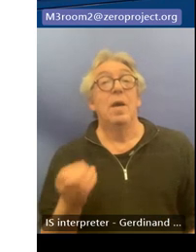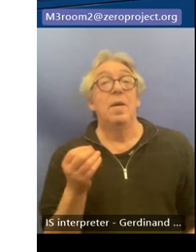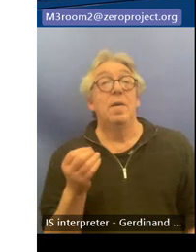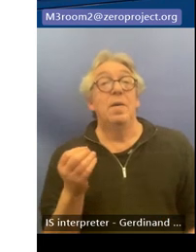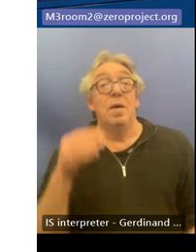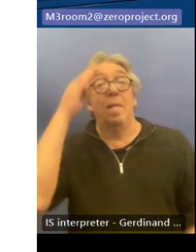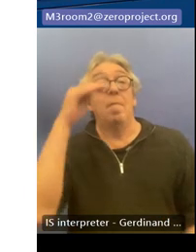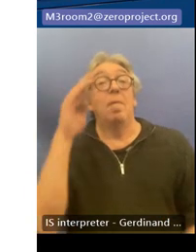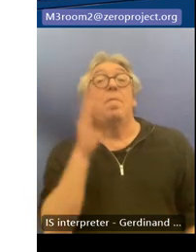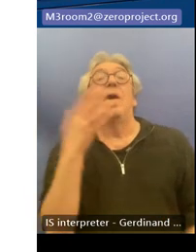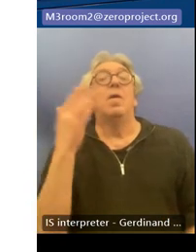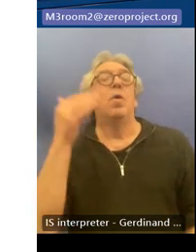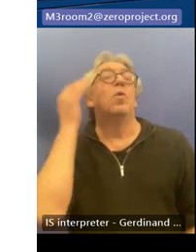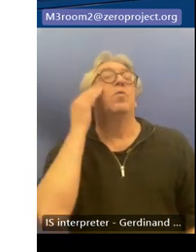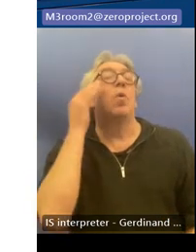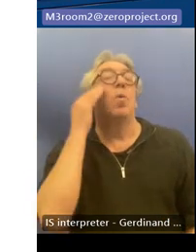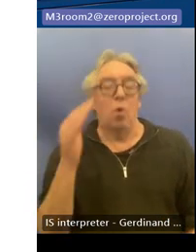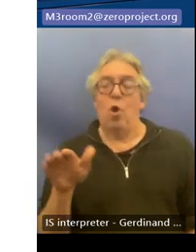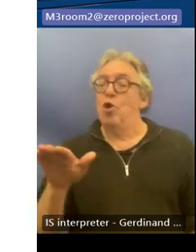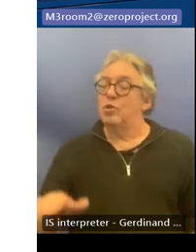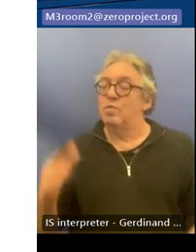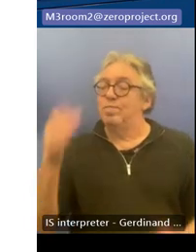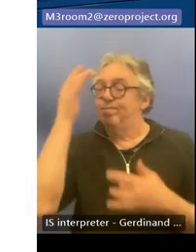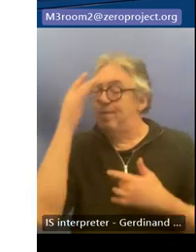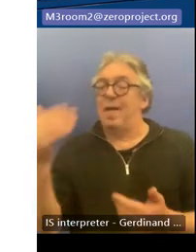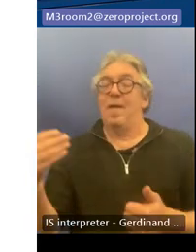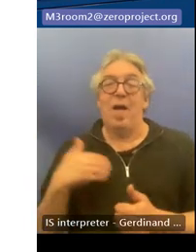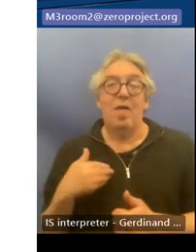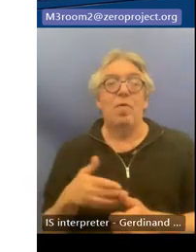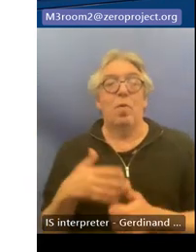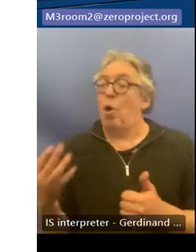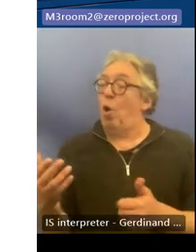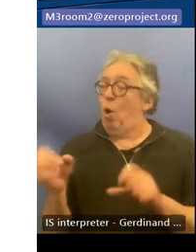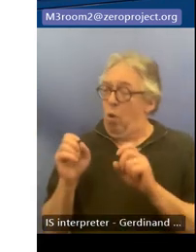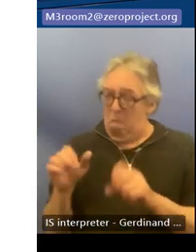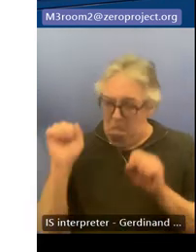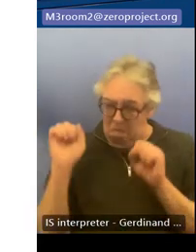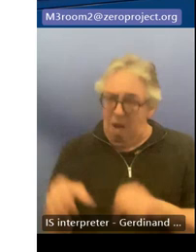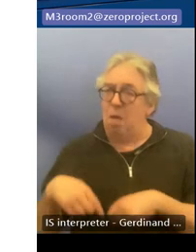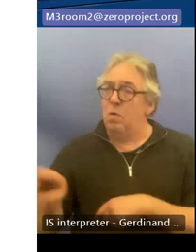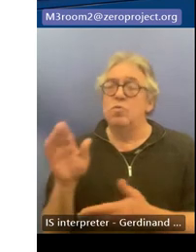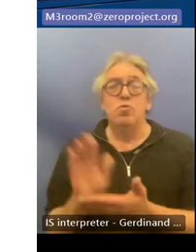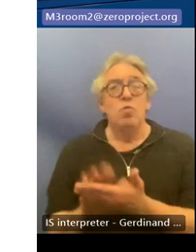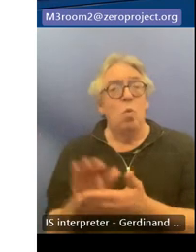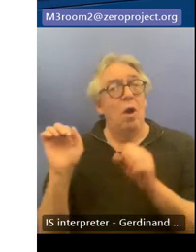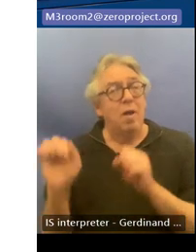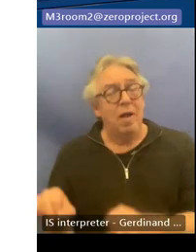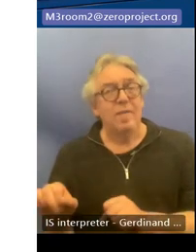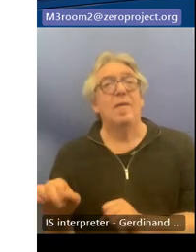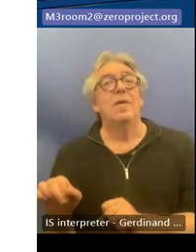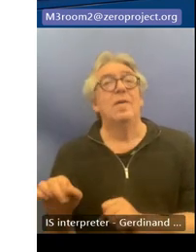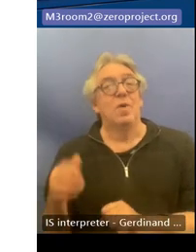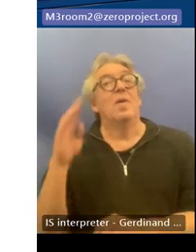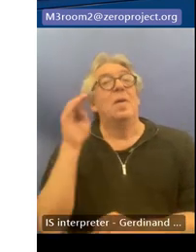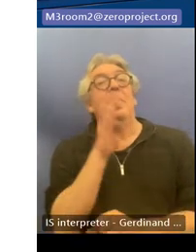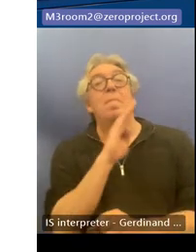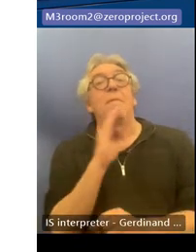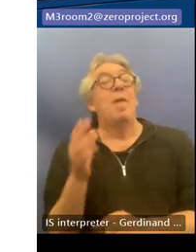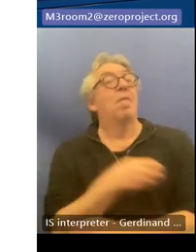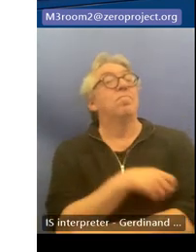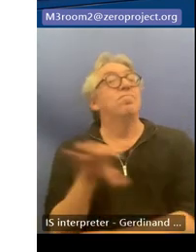now. They know the diagnosis of the children. They know the opportunities for the children so they can be prepared to support their children.